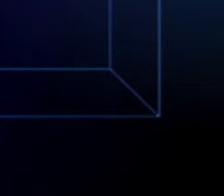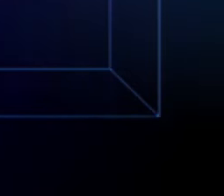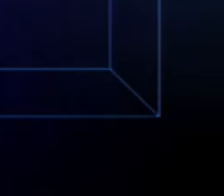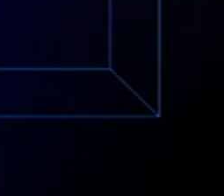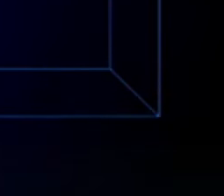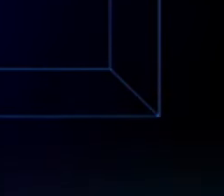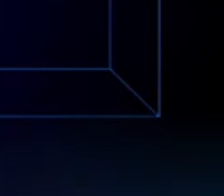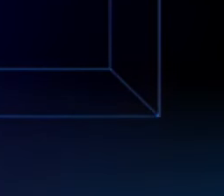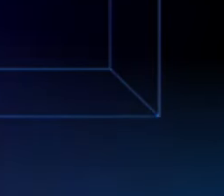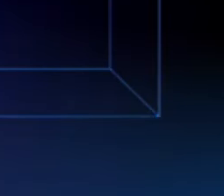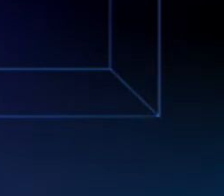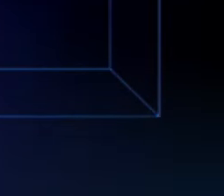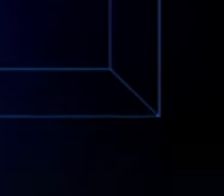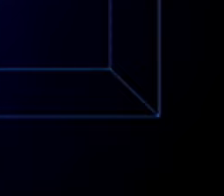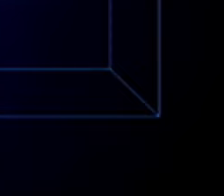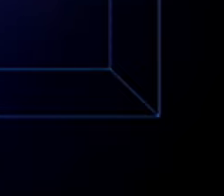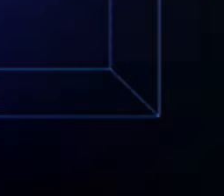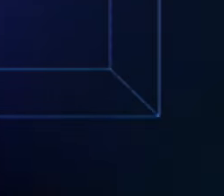Christ.